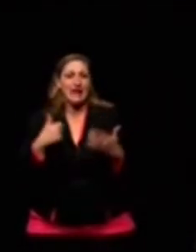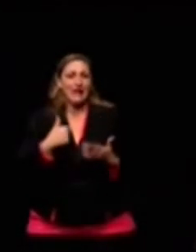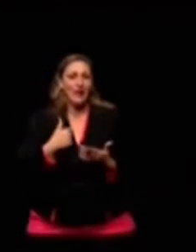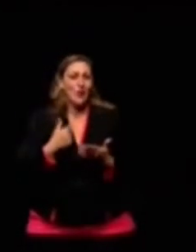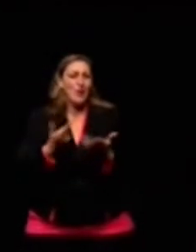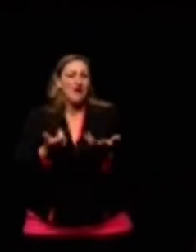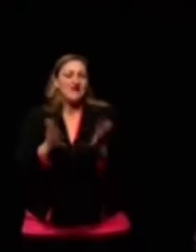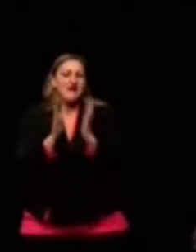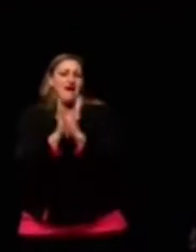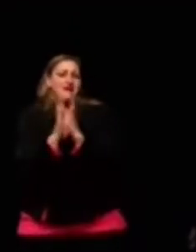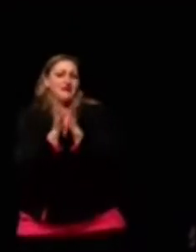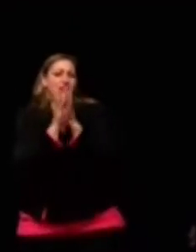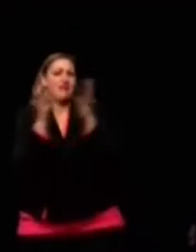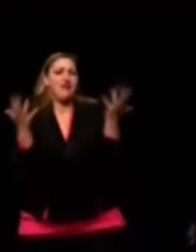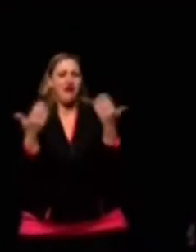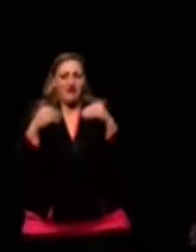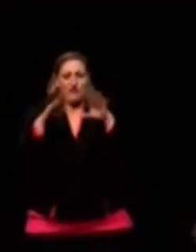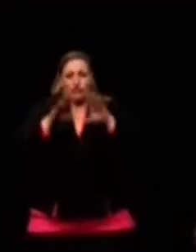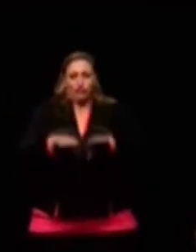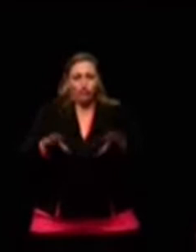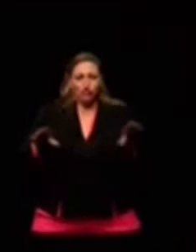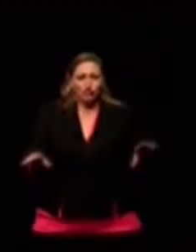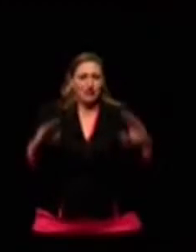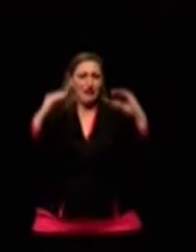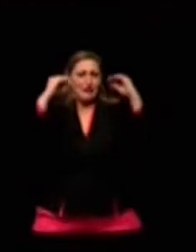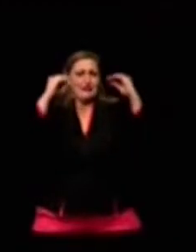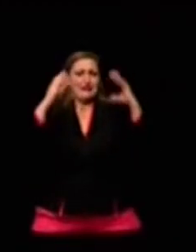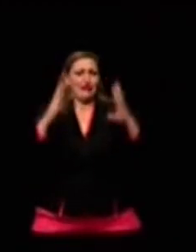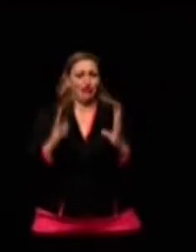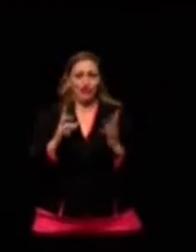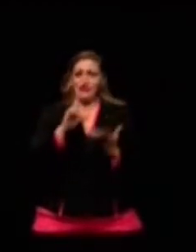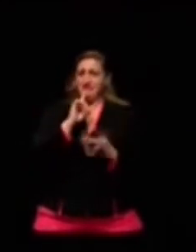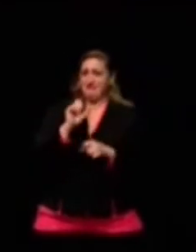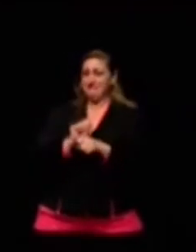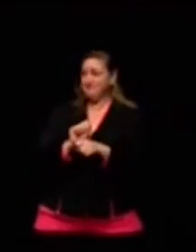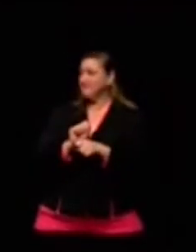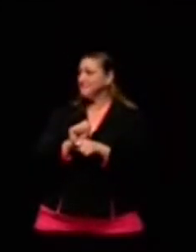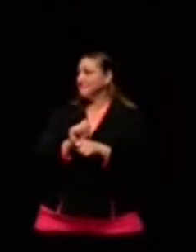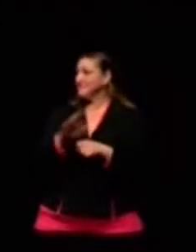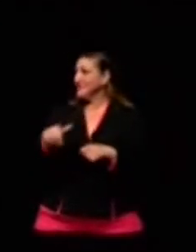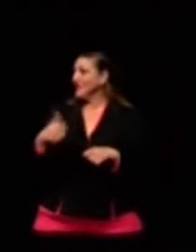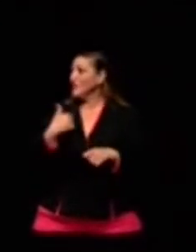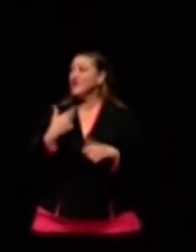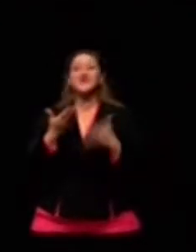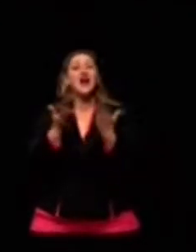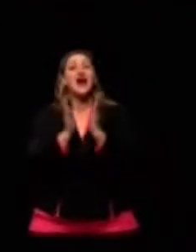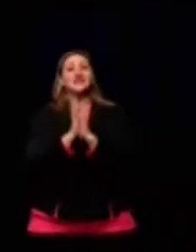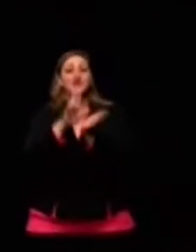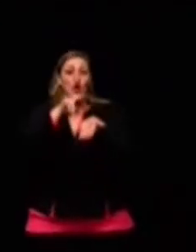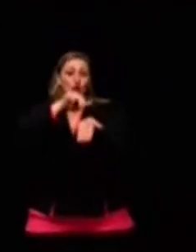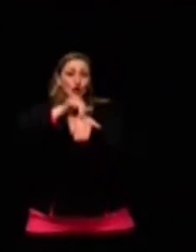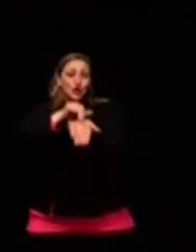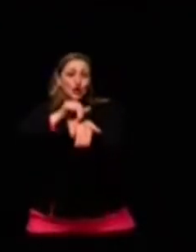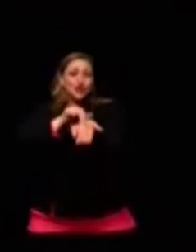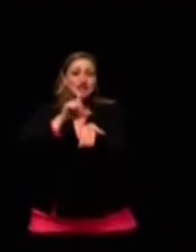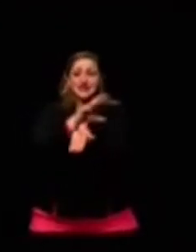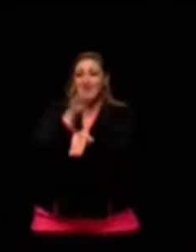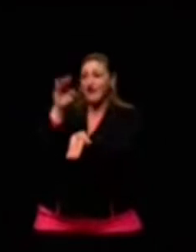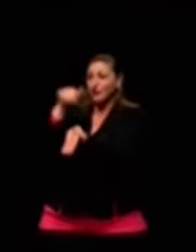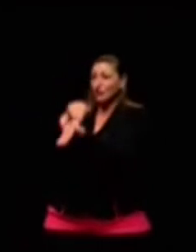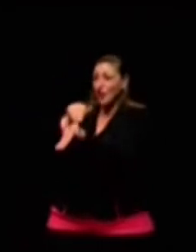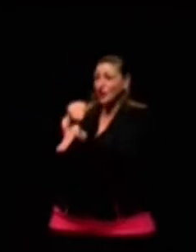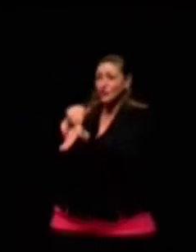an awful lot of our children and our teachers, haven't we? We've asked a lot of our nurses and our